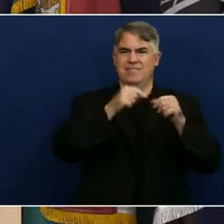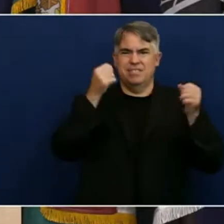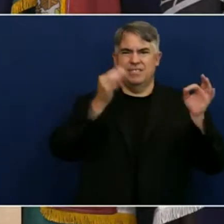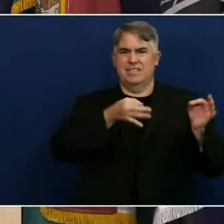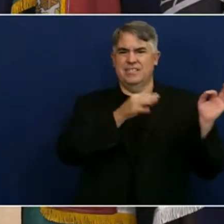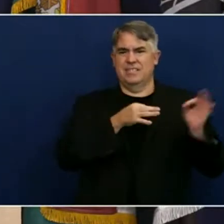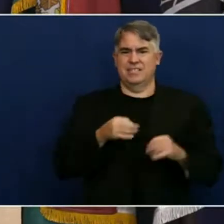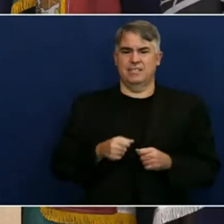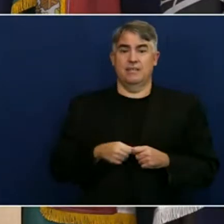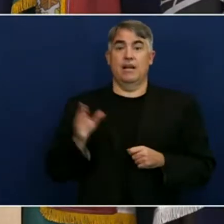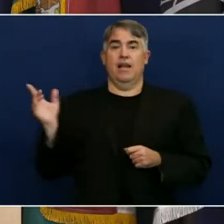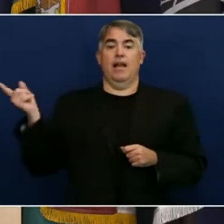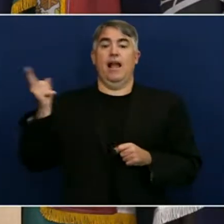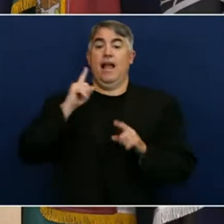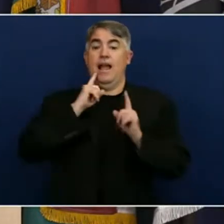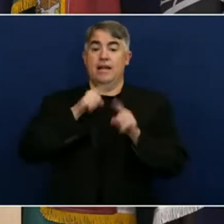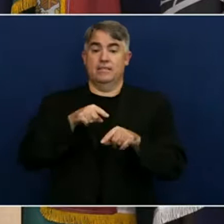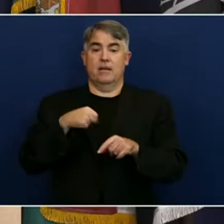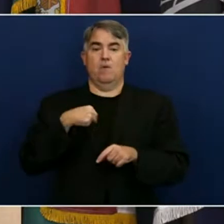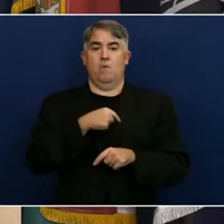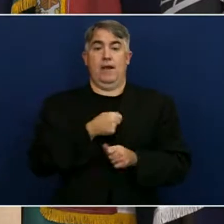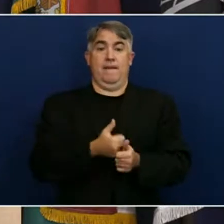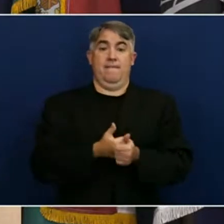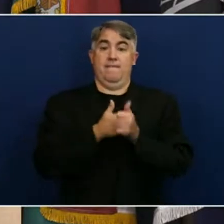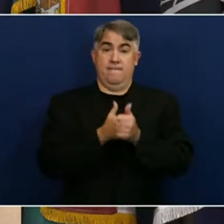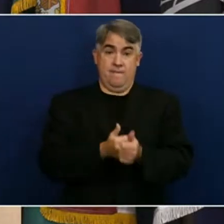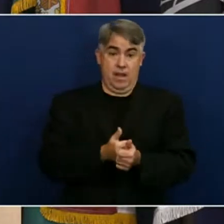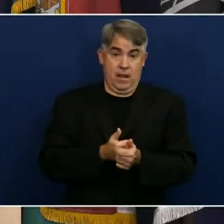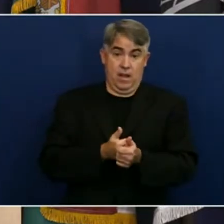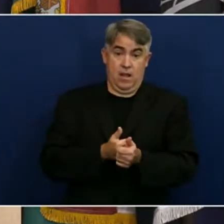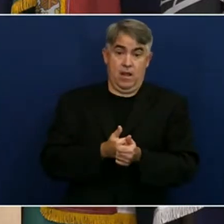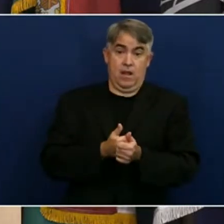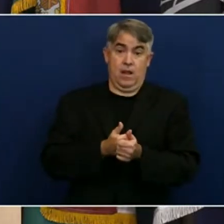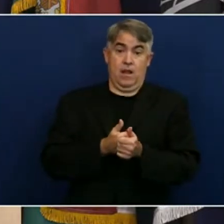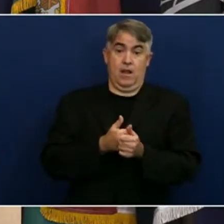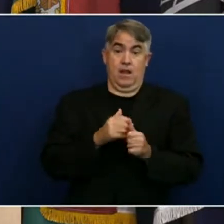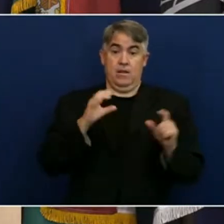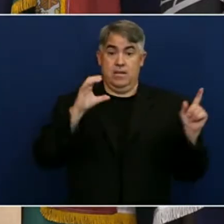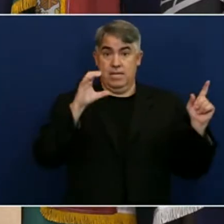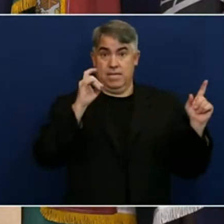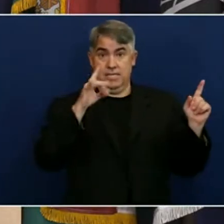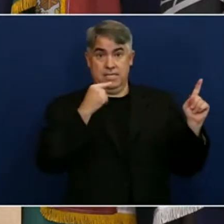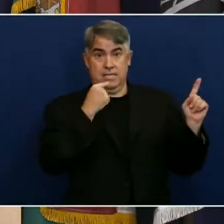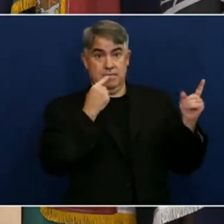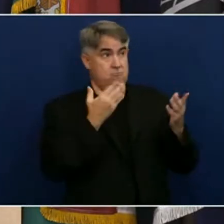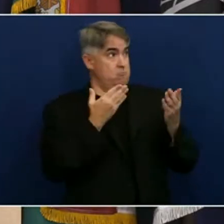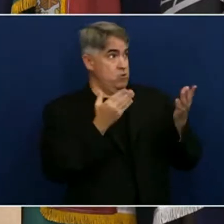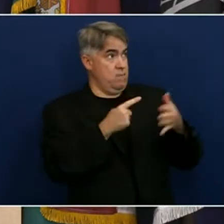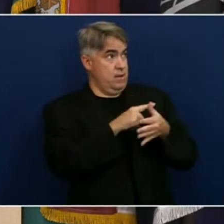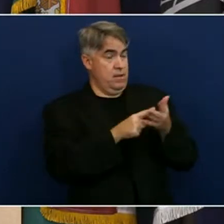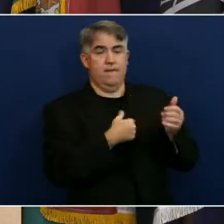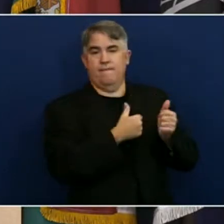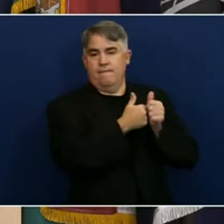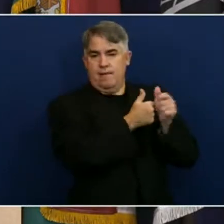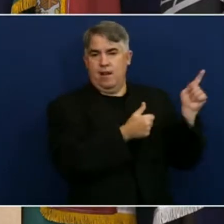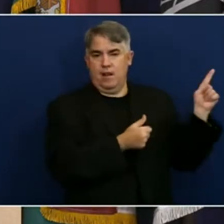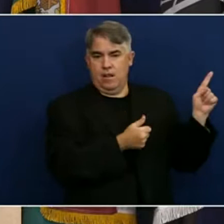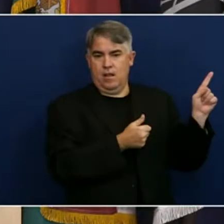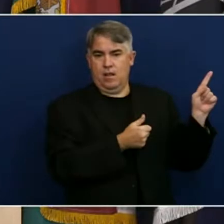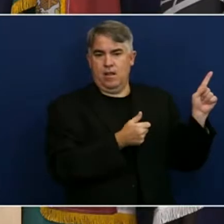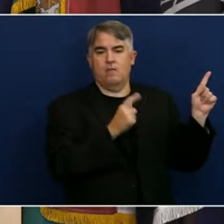the California Department of Public Health recommendation. CDC made a recommendation, but they made clear it was up to state and local jurisdictions